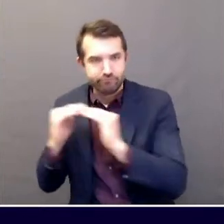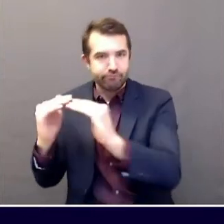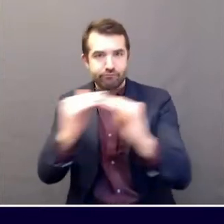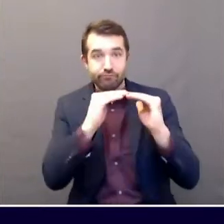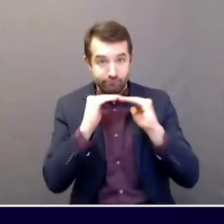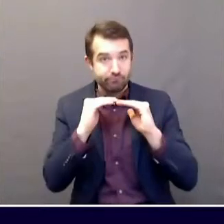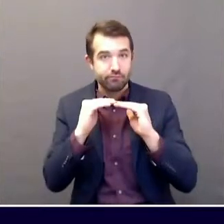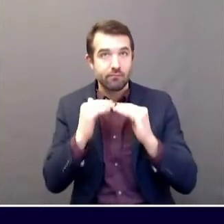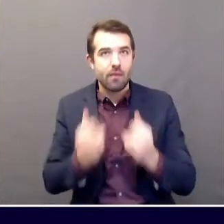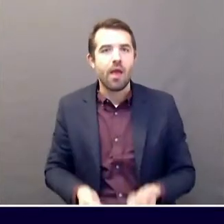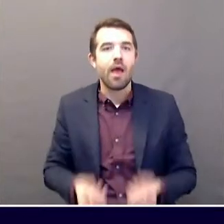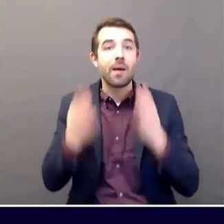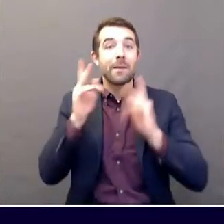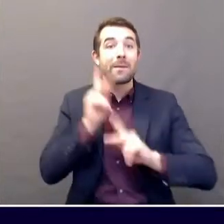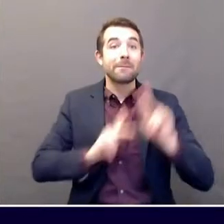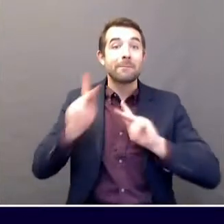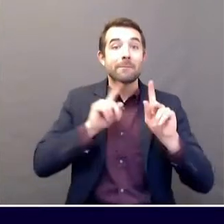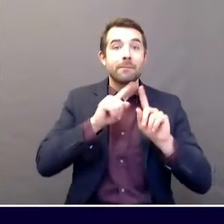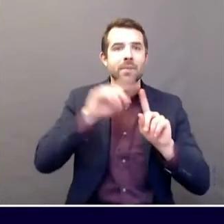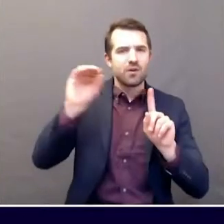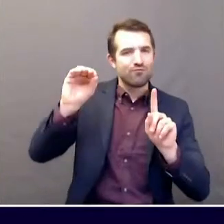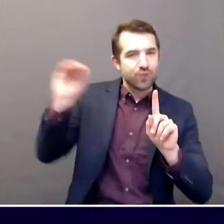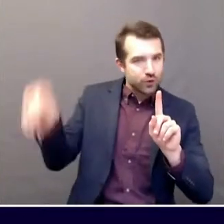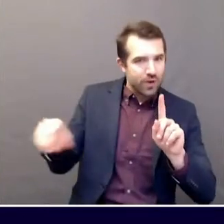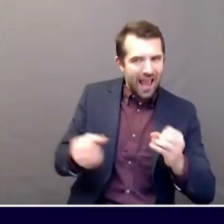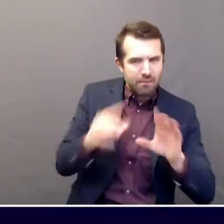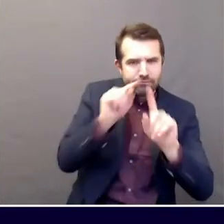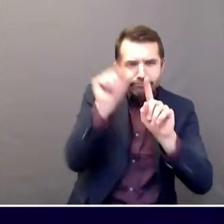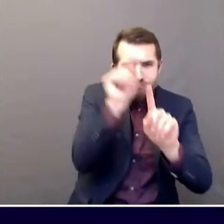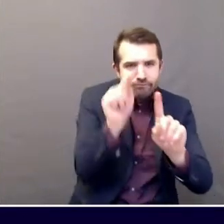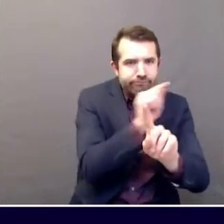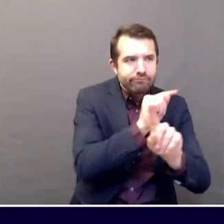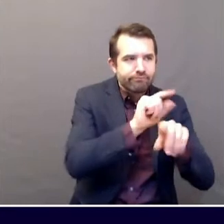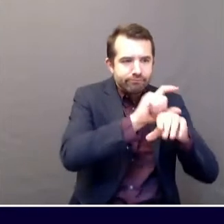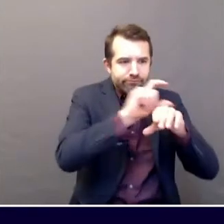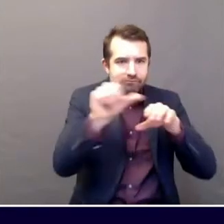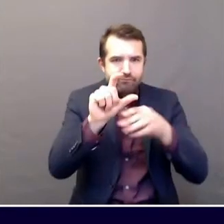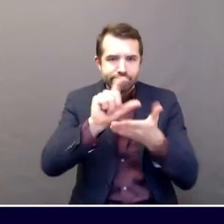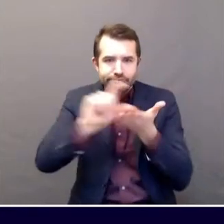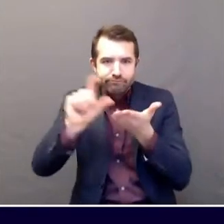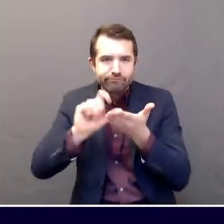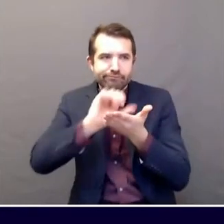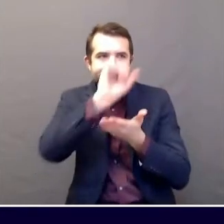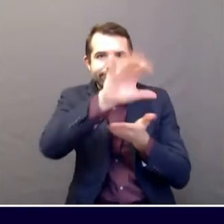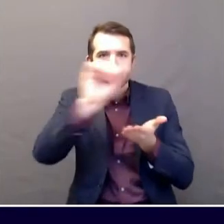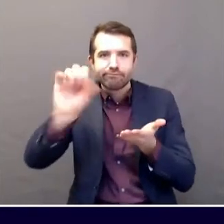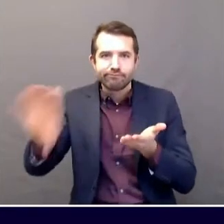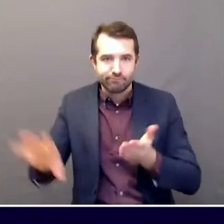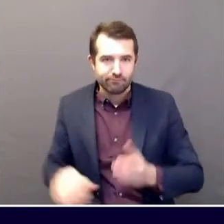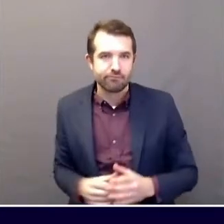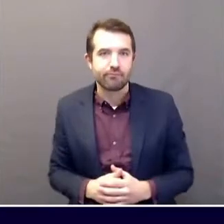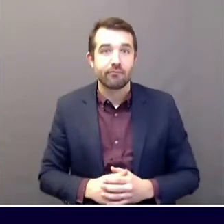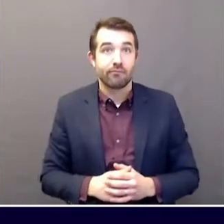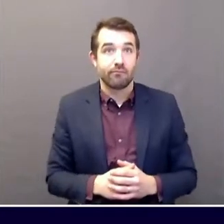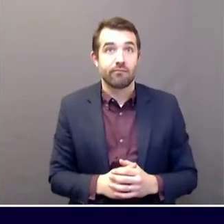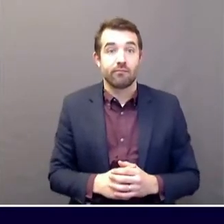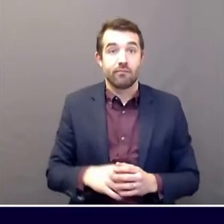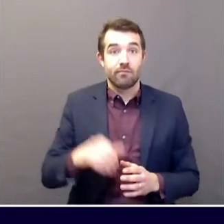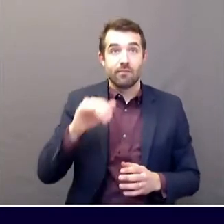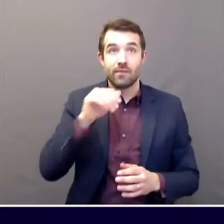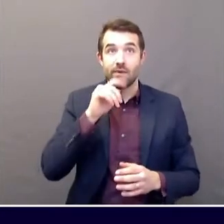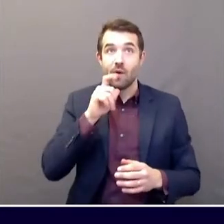That's our goal. But there won't be a rationing of vaccine depending on how well you're doing getting shots in